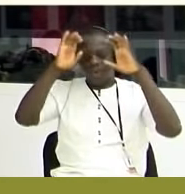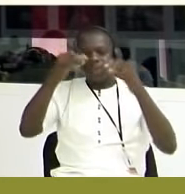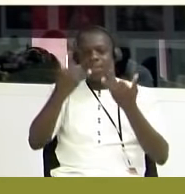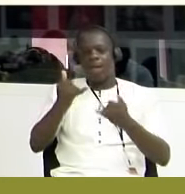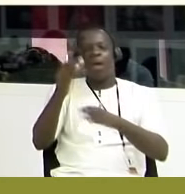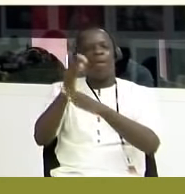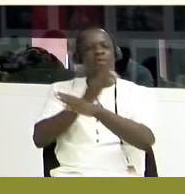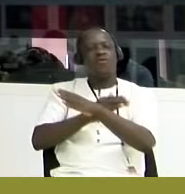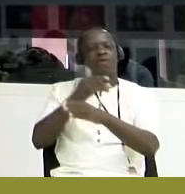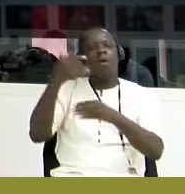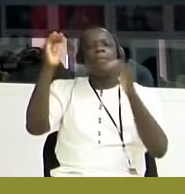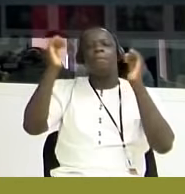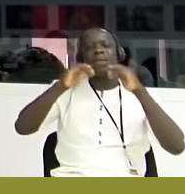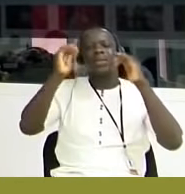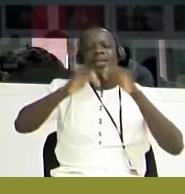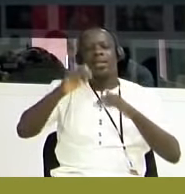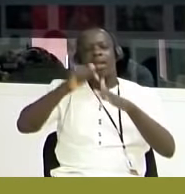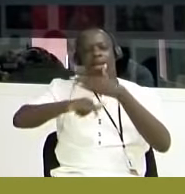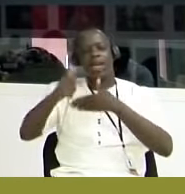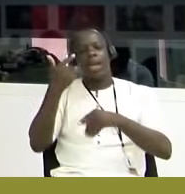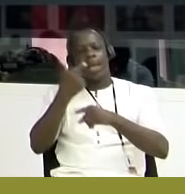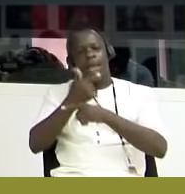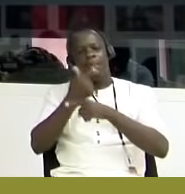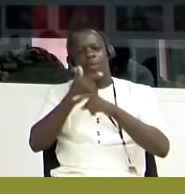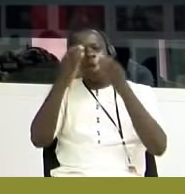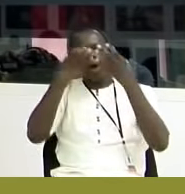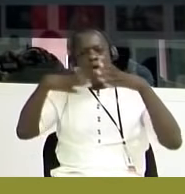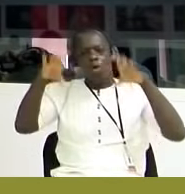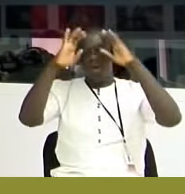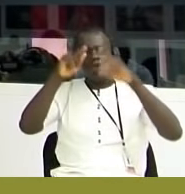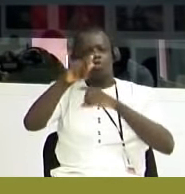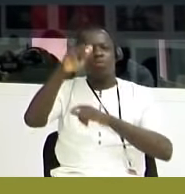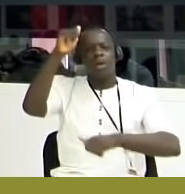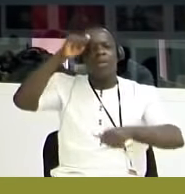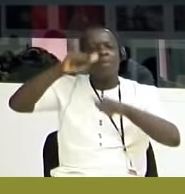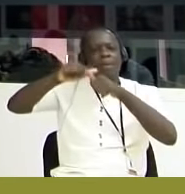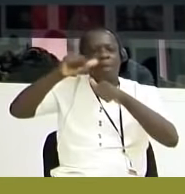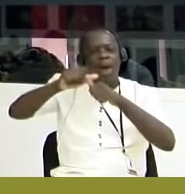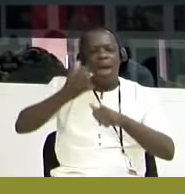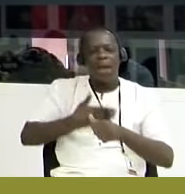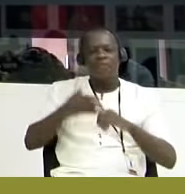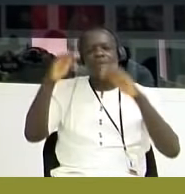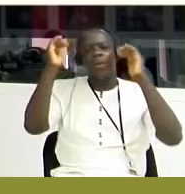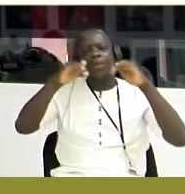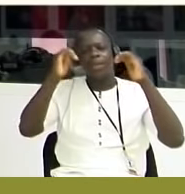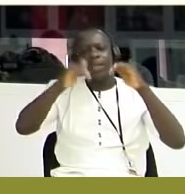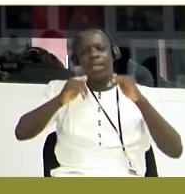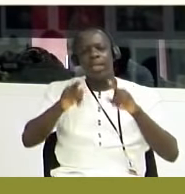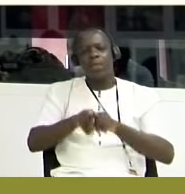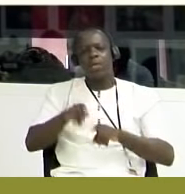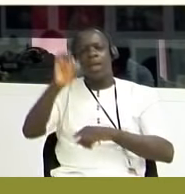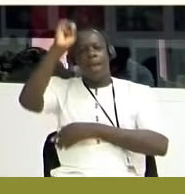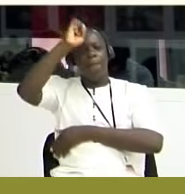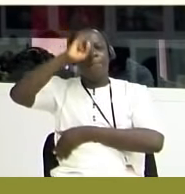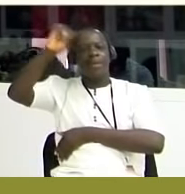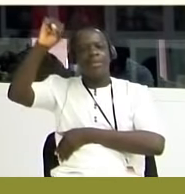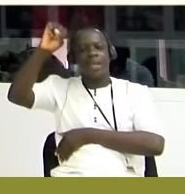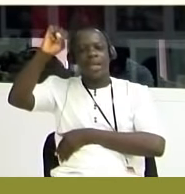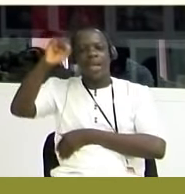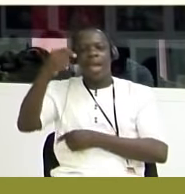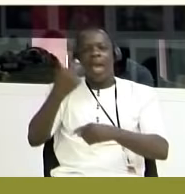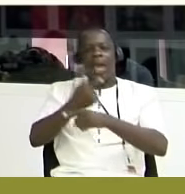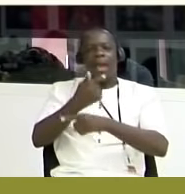you recall meeting the president of Gamsu? No, the president of Gamsu, we met him